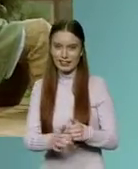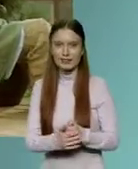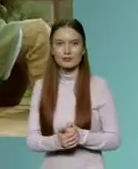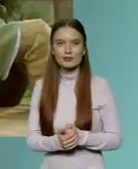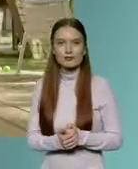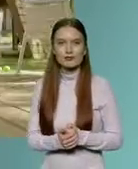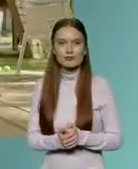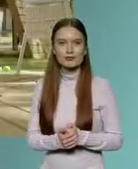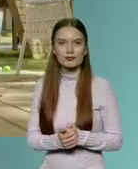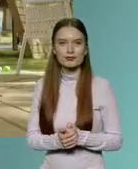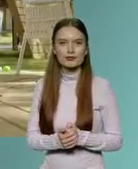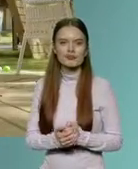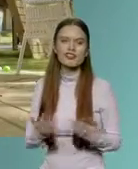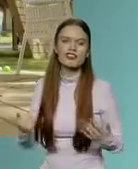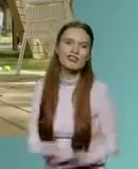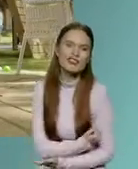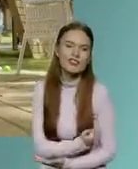there. So